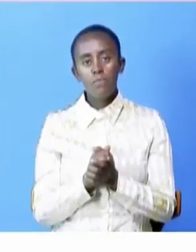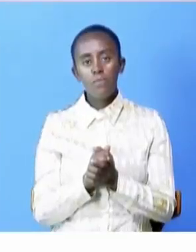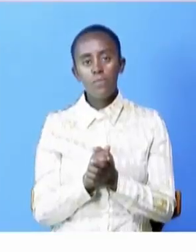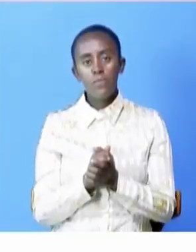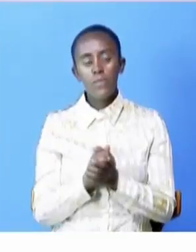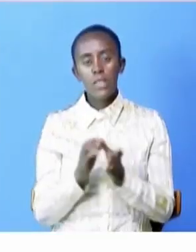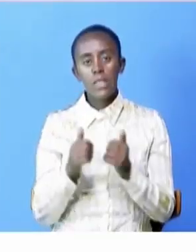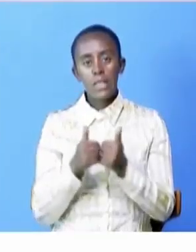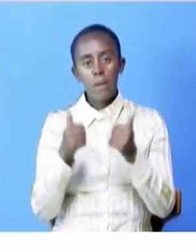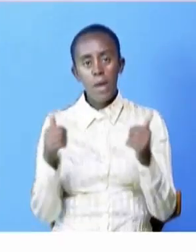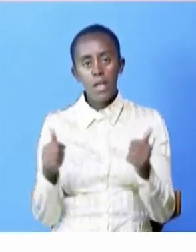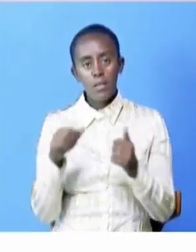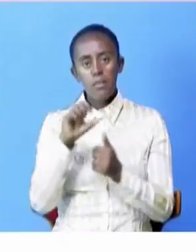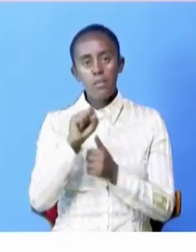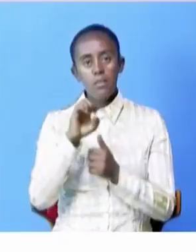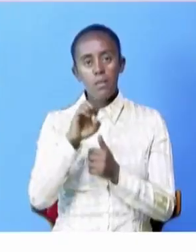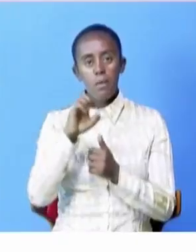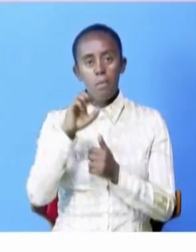separated